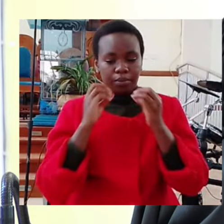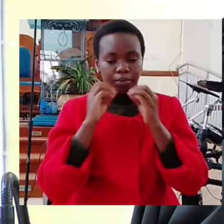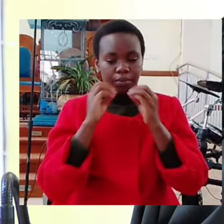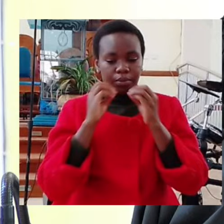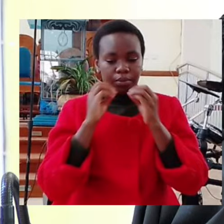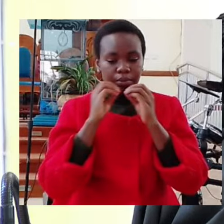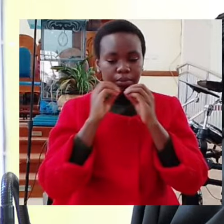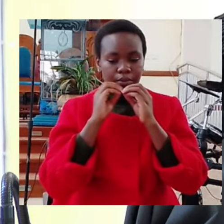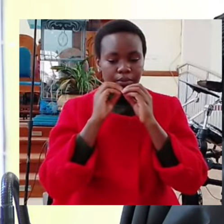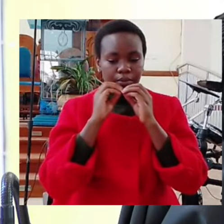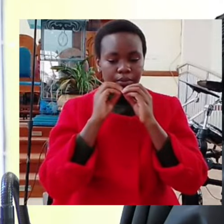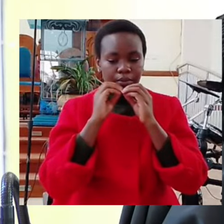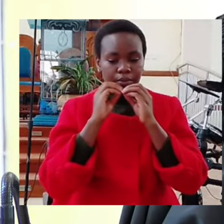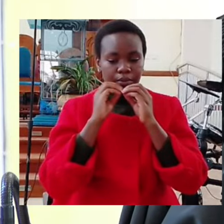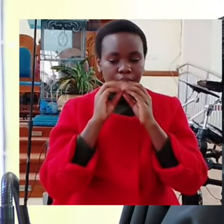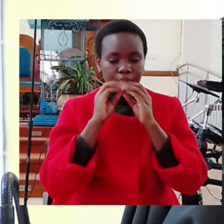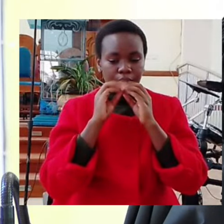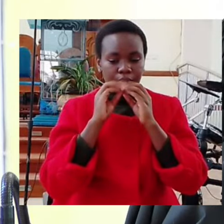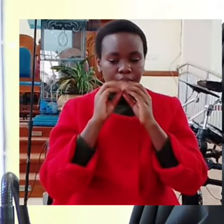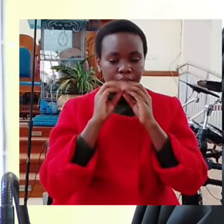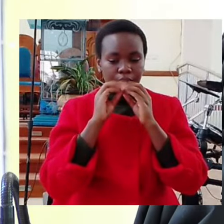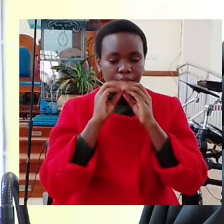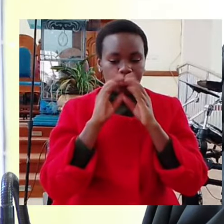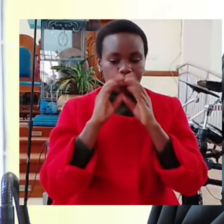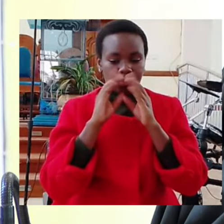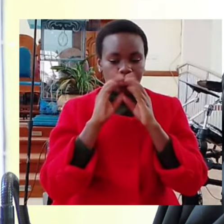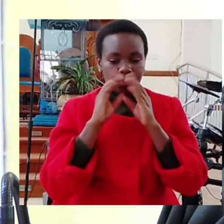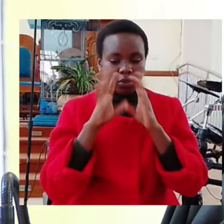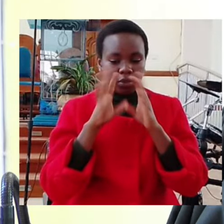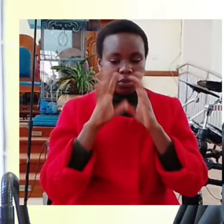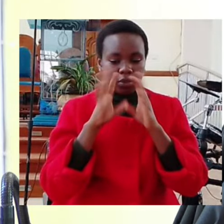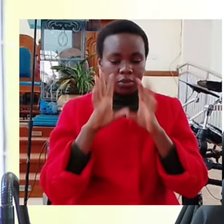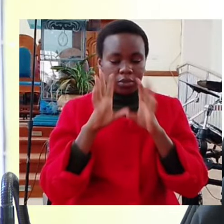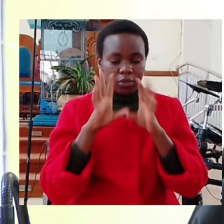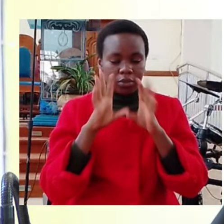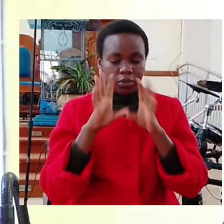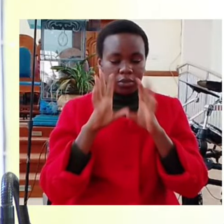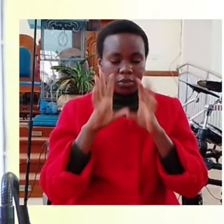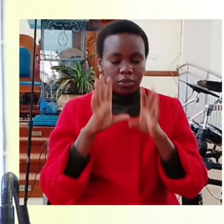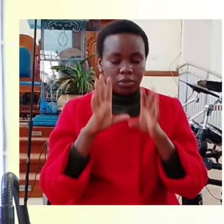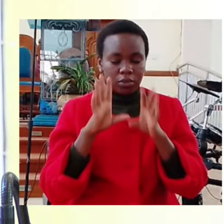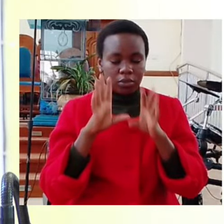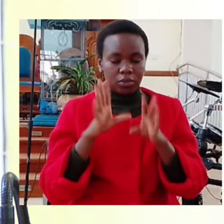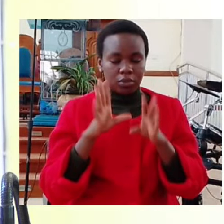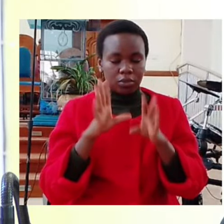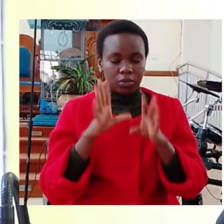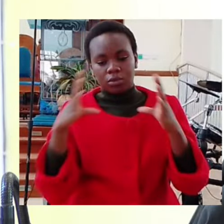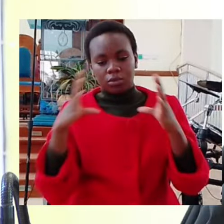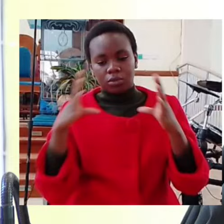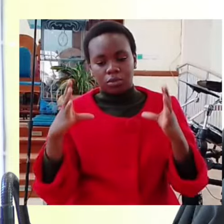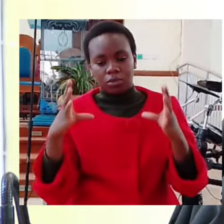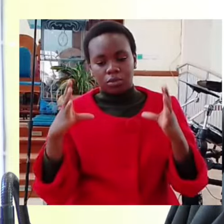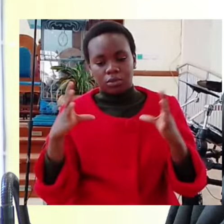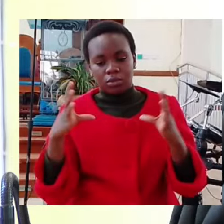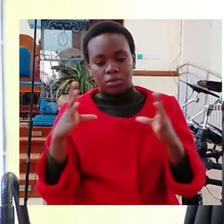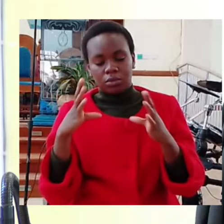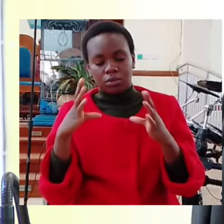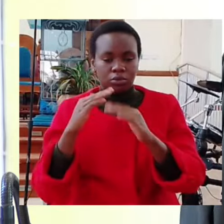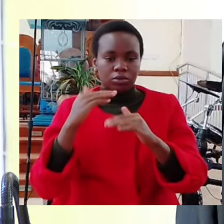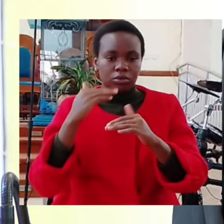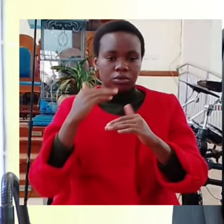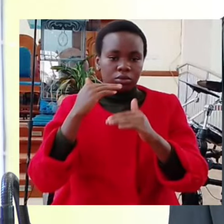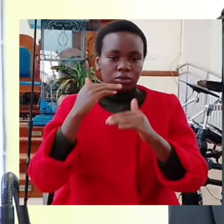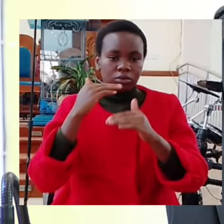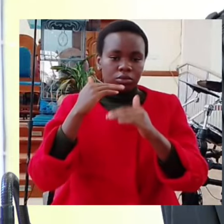wakugociria Ngai gutuma ngoro citu ikure na makiria gutuma Kristo amenyekane kinya kundu kungi kuraihu